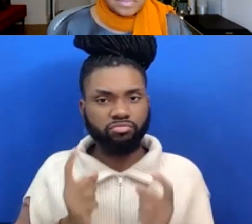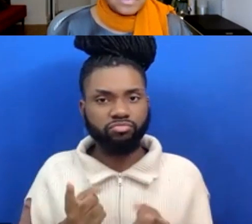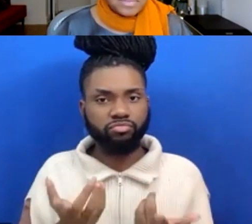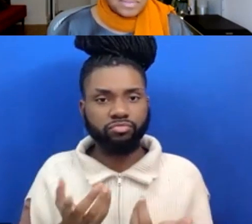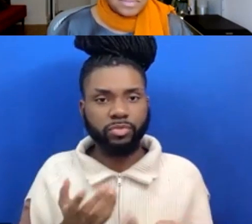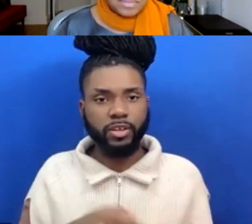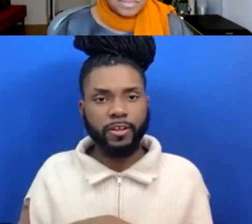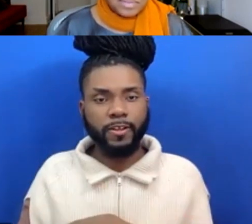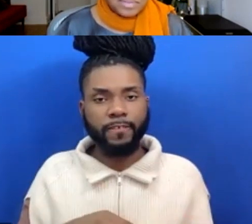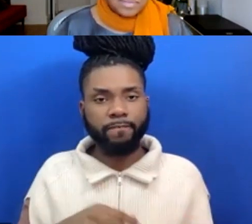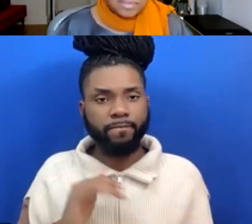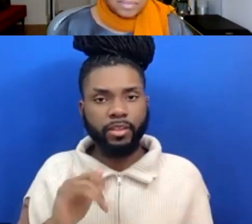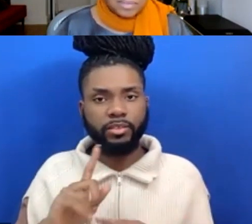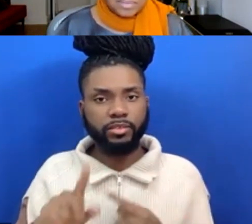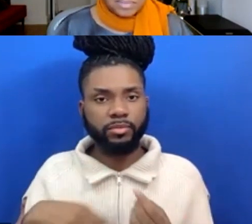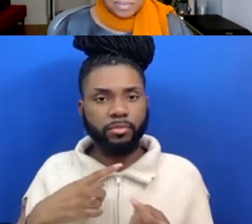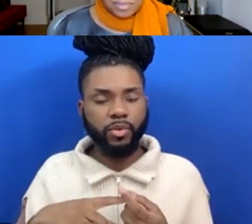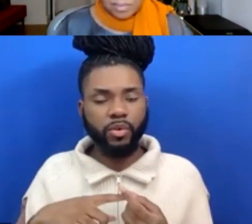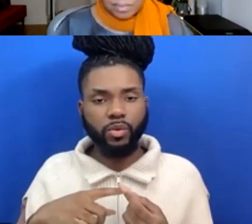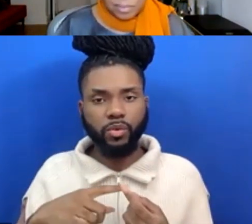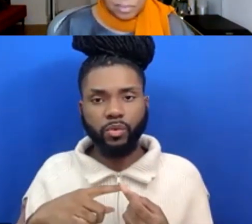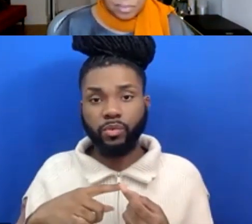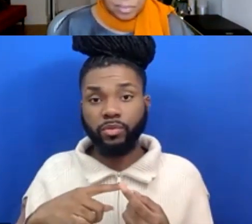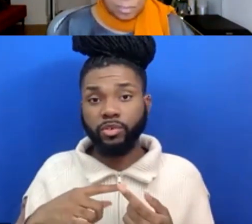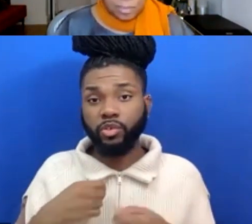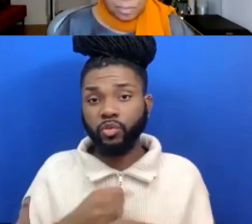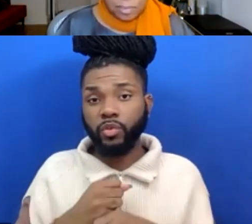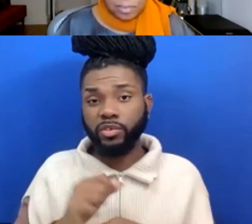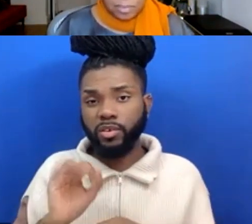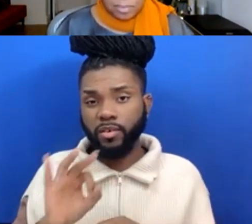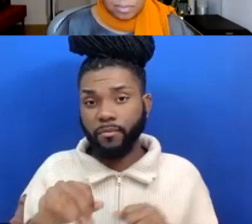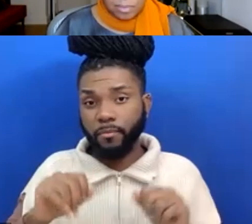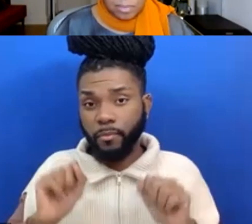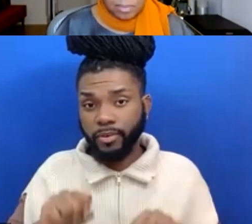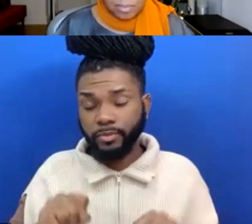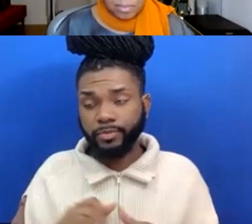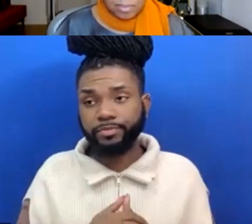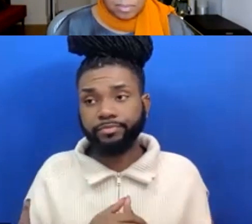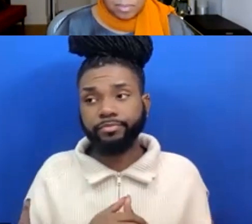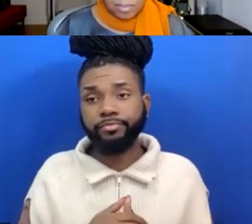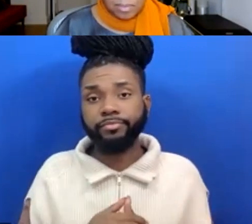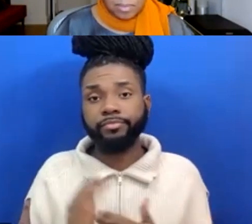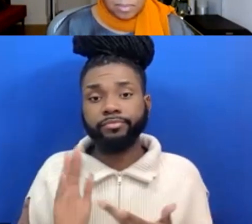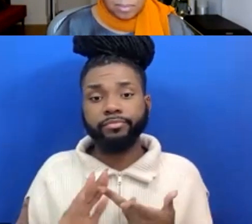about the creation of possibility, is about a